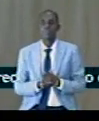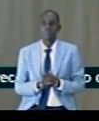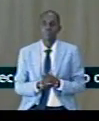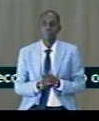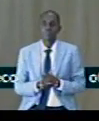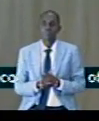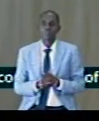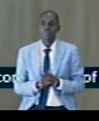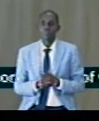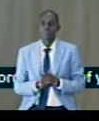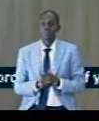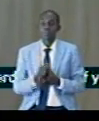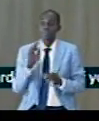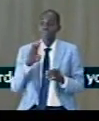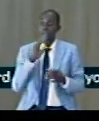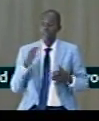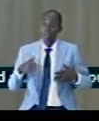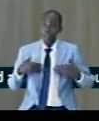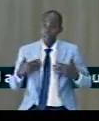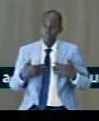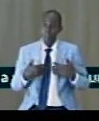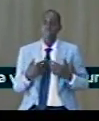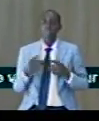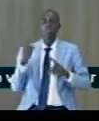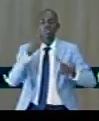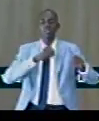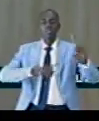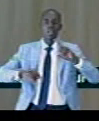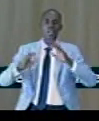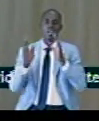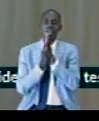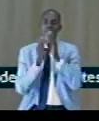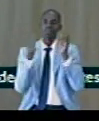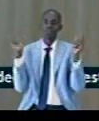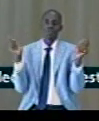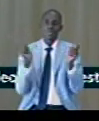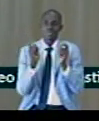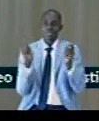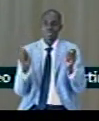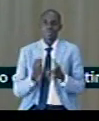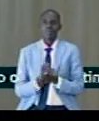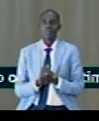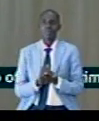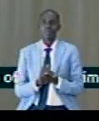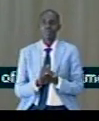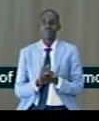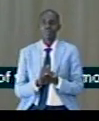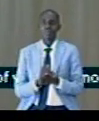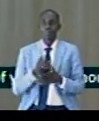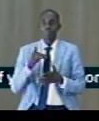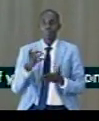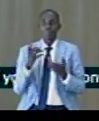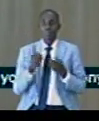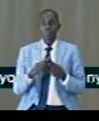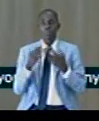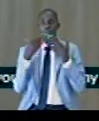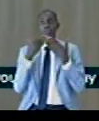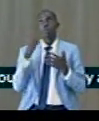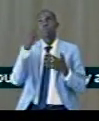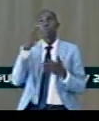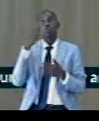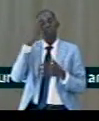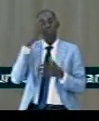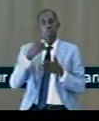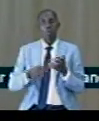If you're happy, say hallelujah. I want to thank God for what God really did in